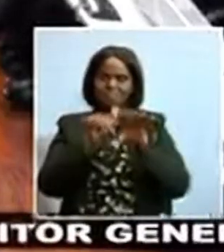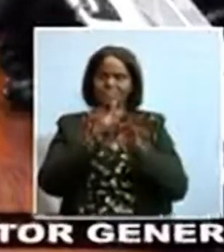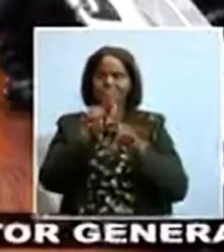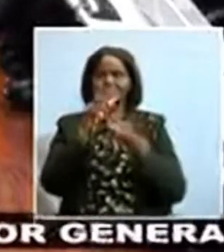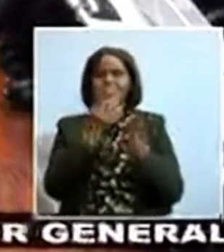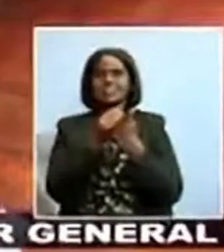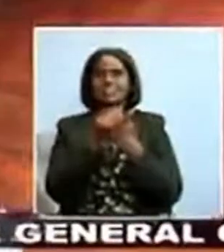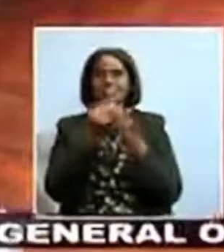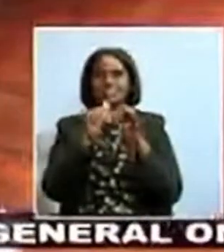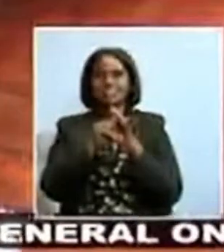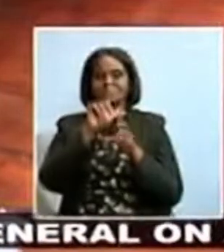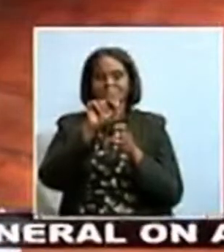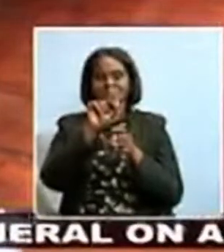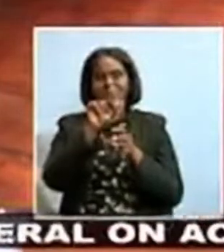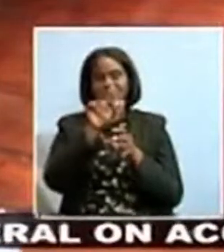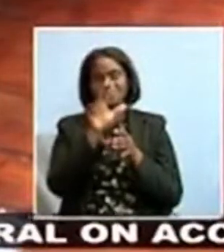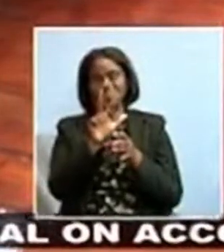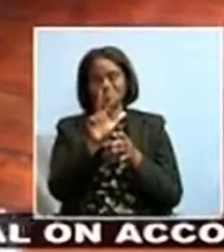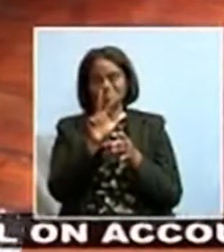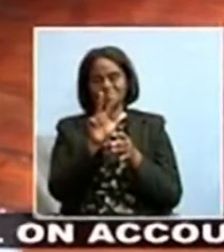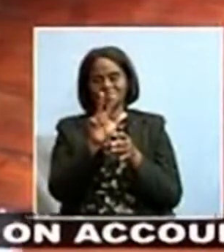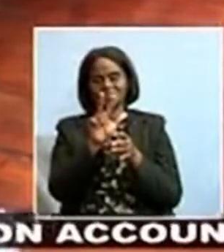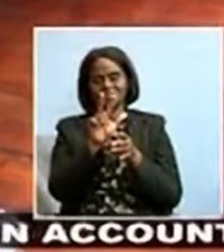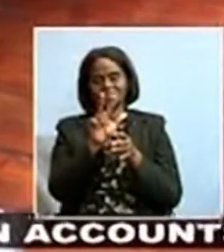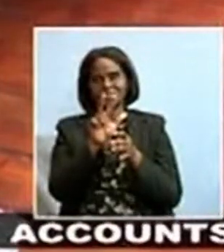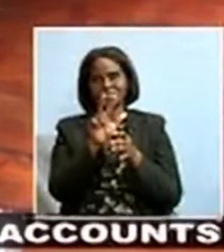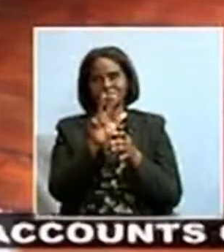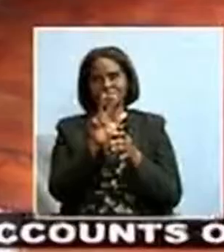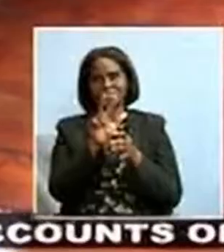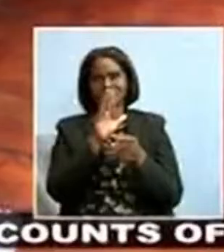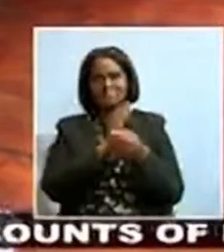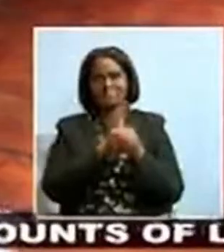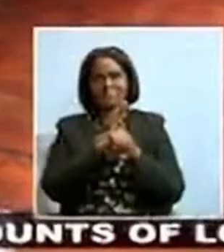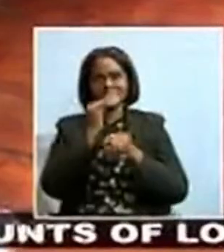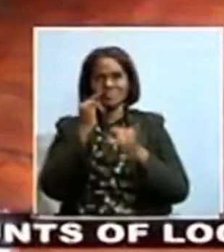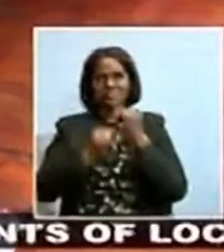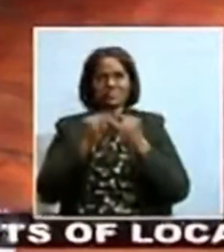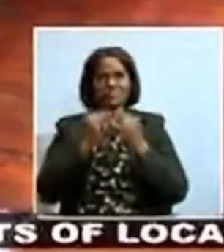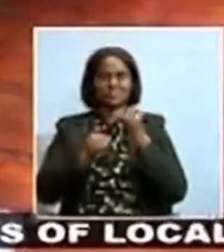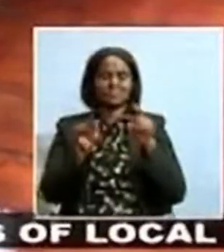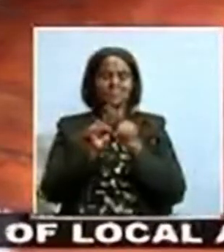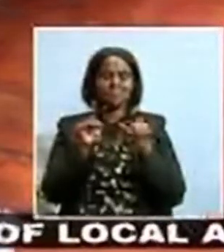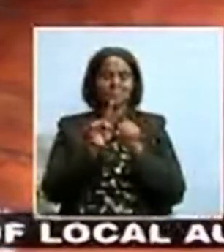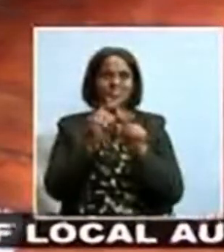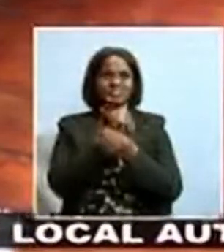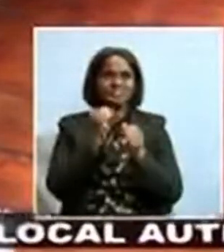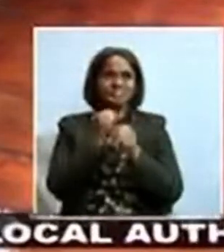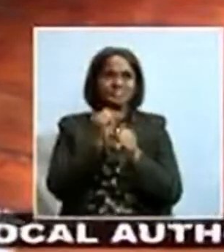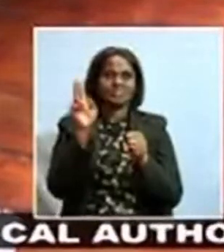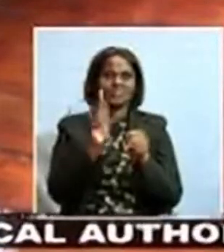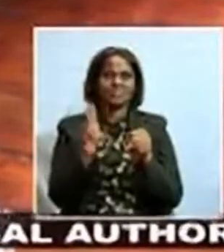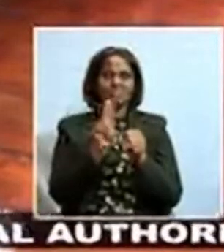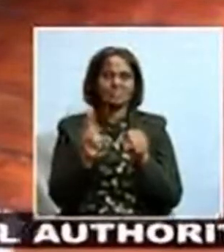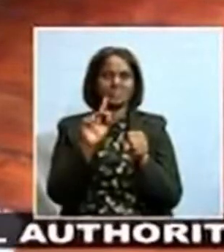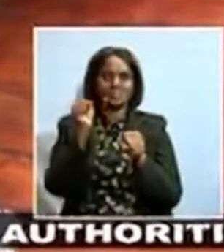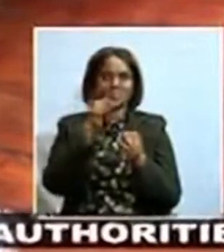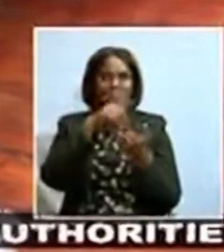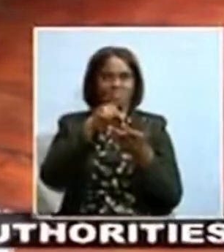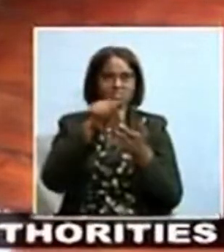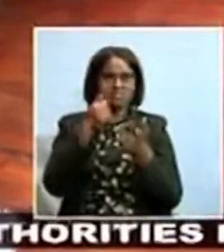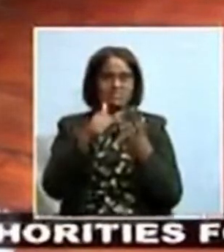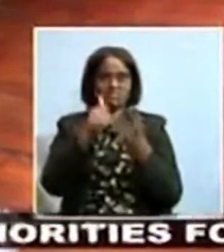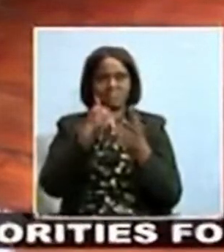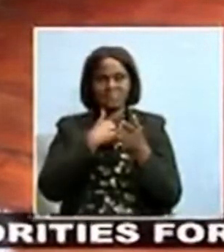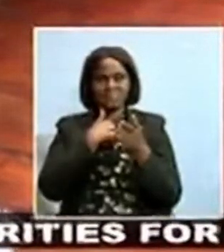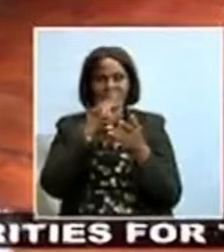account in 2023. Then we started now dismantling utilization. The first payment that you have seen